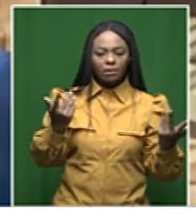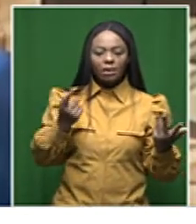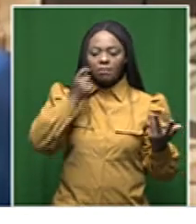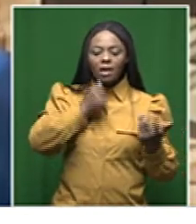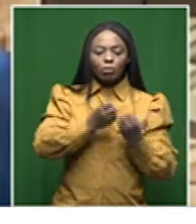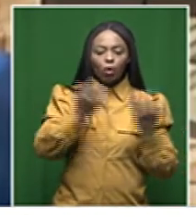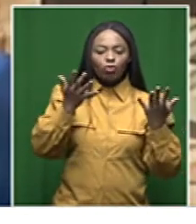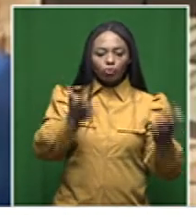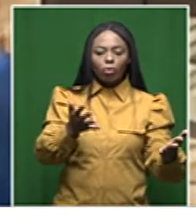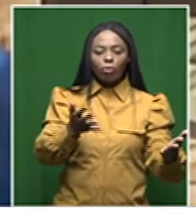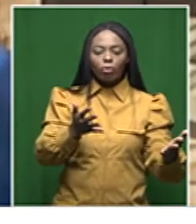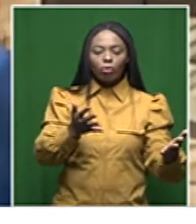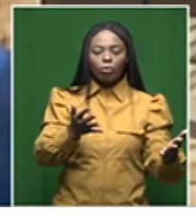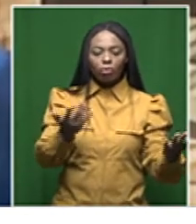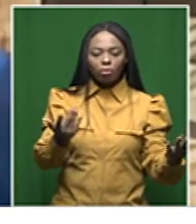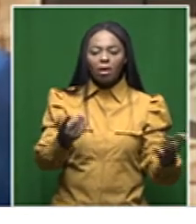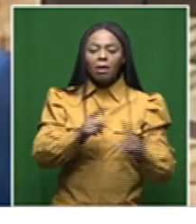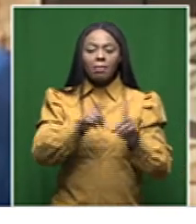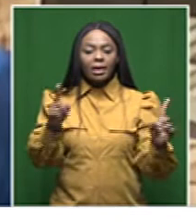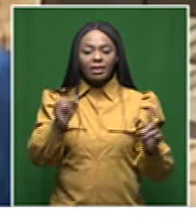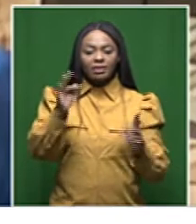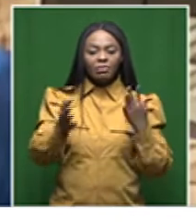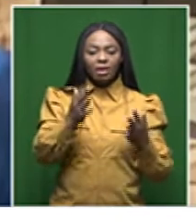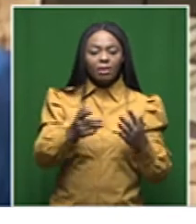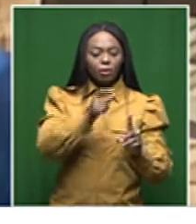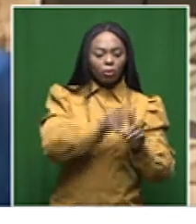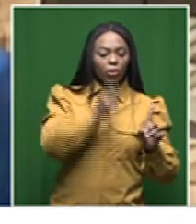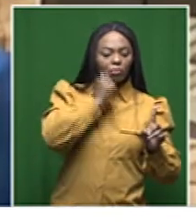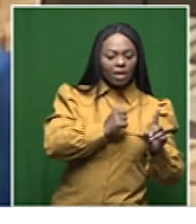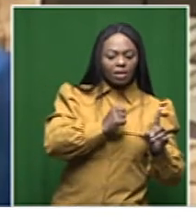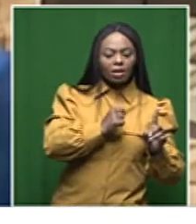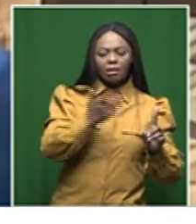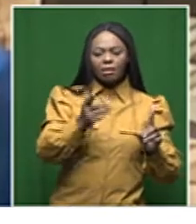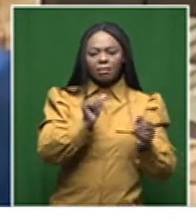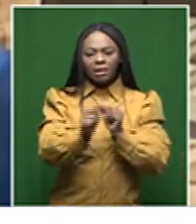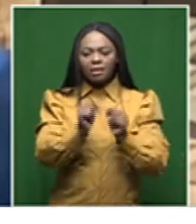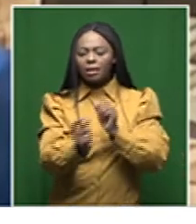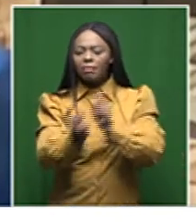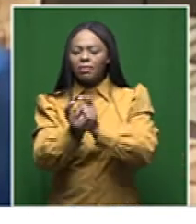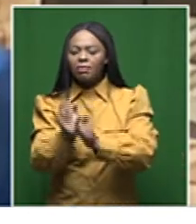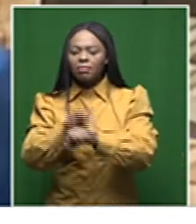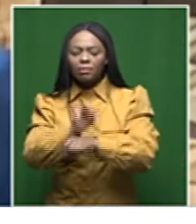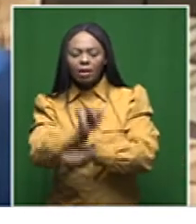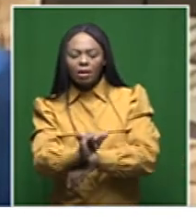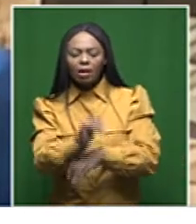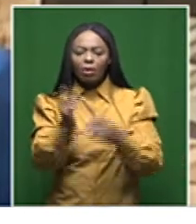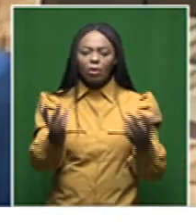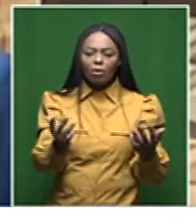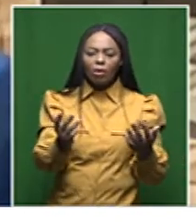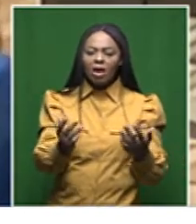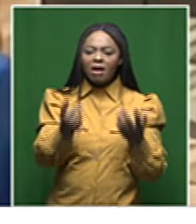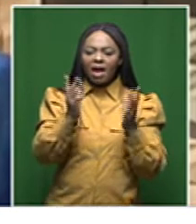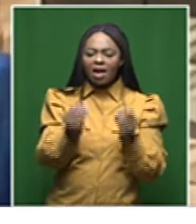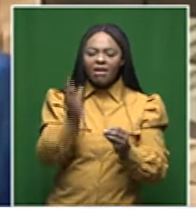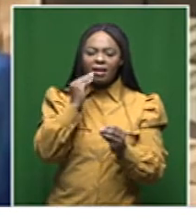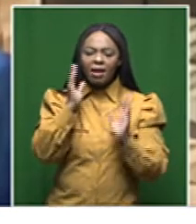have other colleague or other men to speak to, rather consult your peer who have been in the space or not been in the space, then they